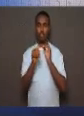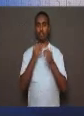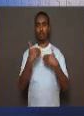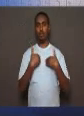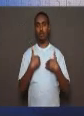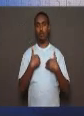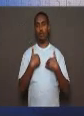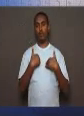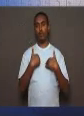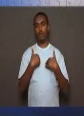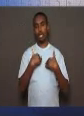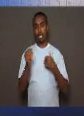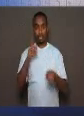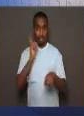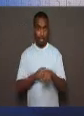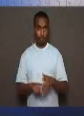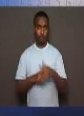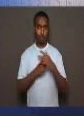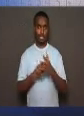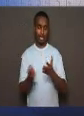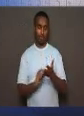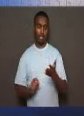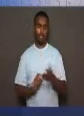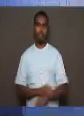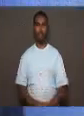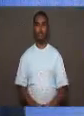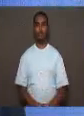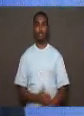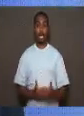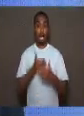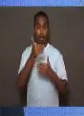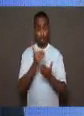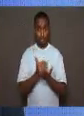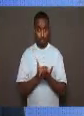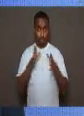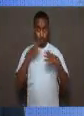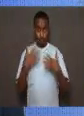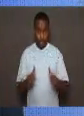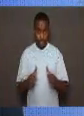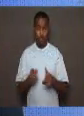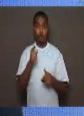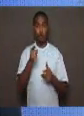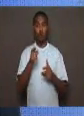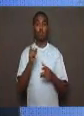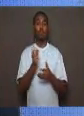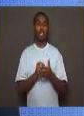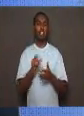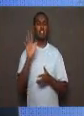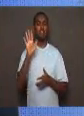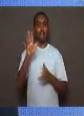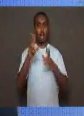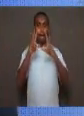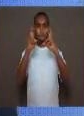the information we need, it is time to start writing. After the lesson is over, you will write